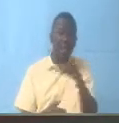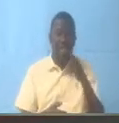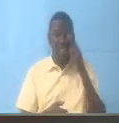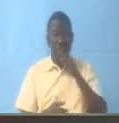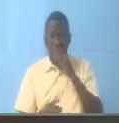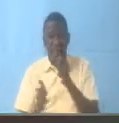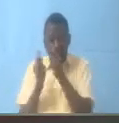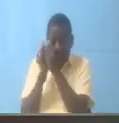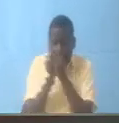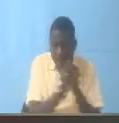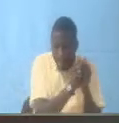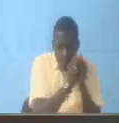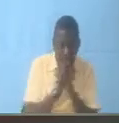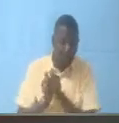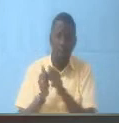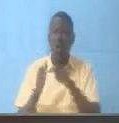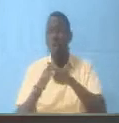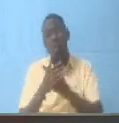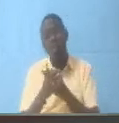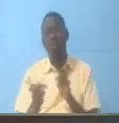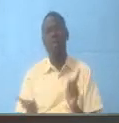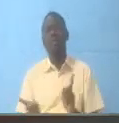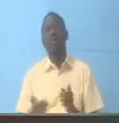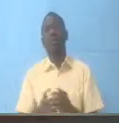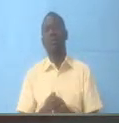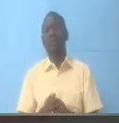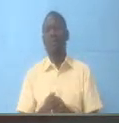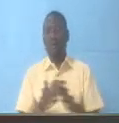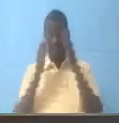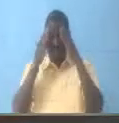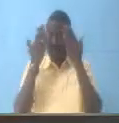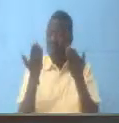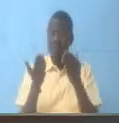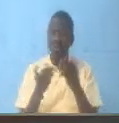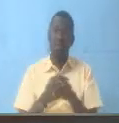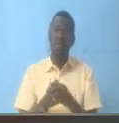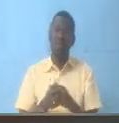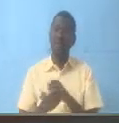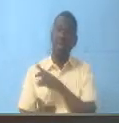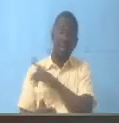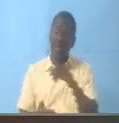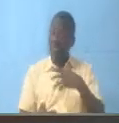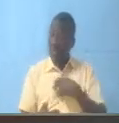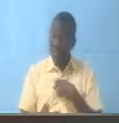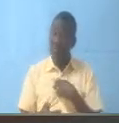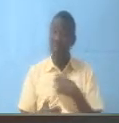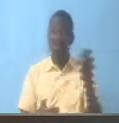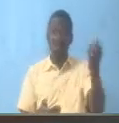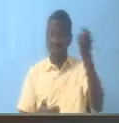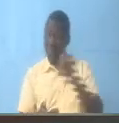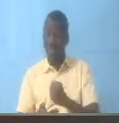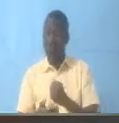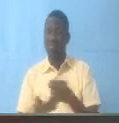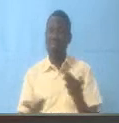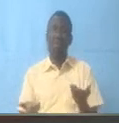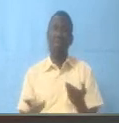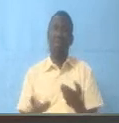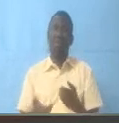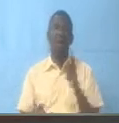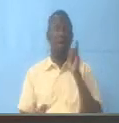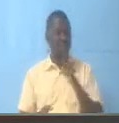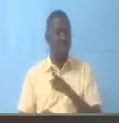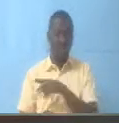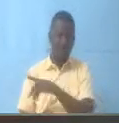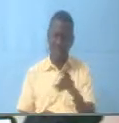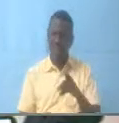don't know who would cover it up. They did not want to come forward, maybe. They should have come forward. Jamono boobu nag su fekkee ne buñ seetloo